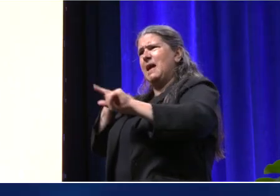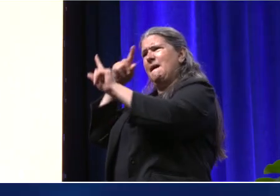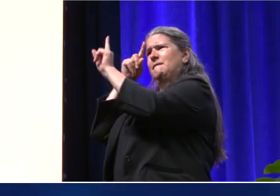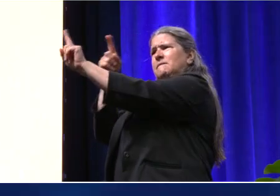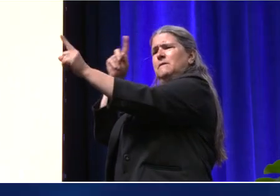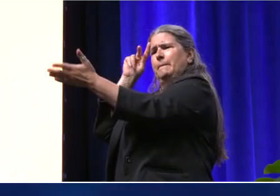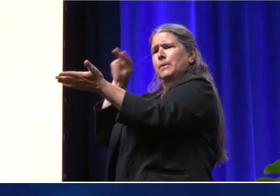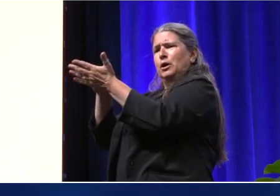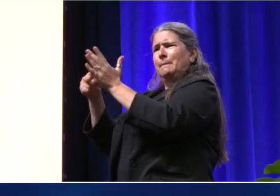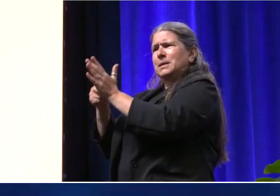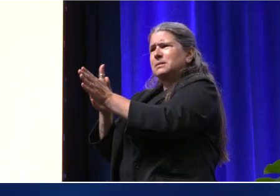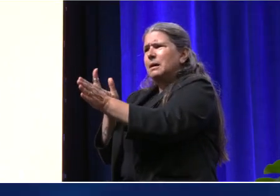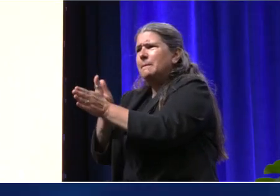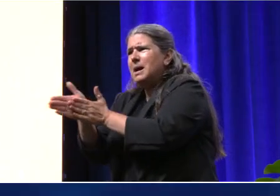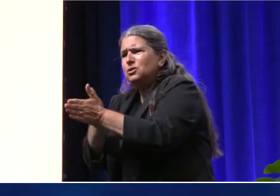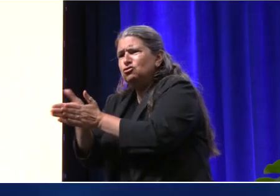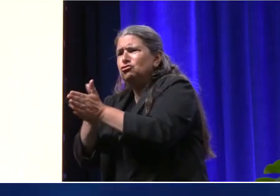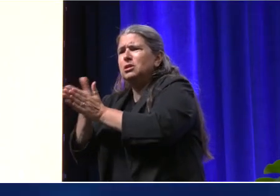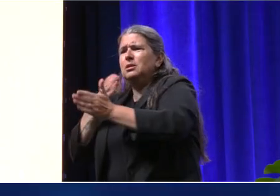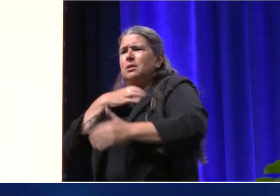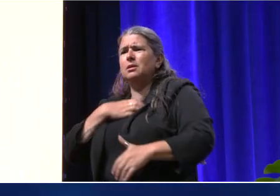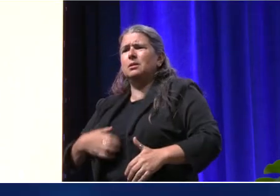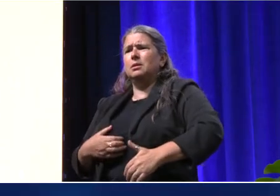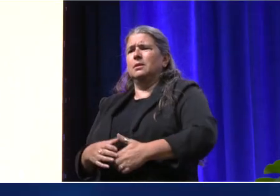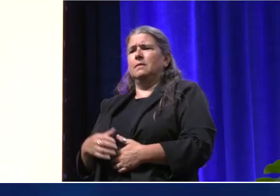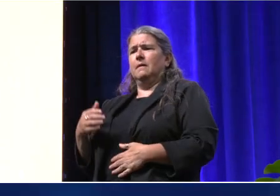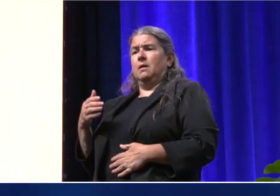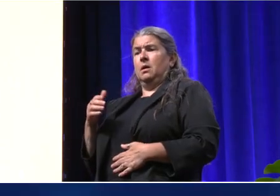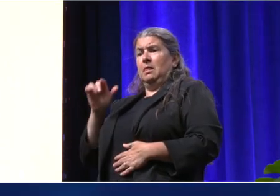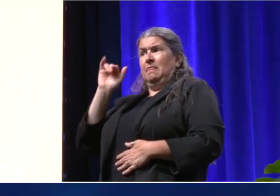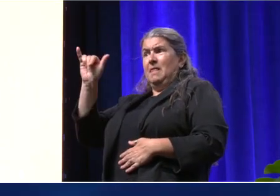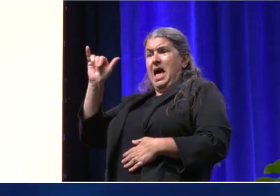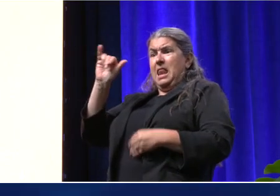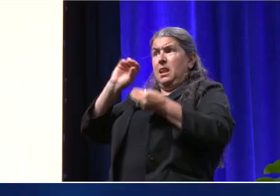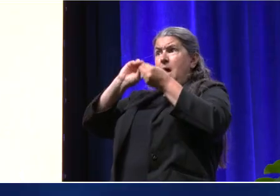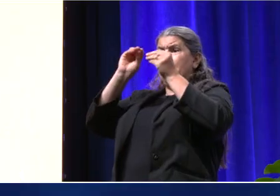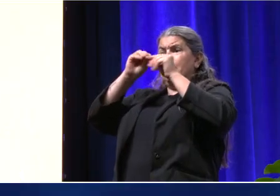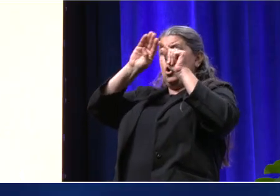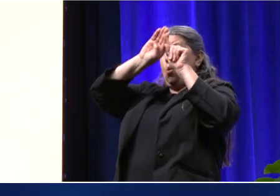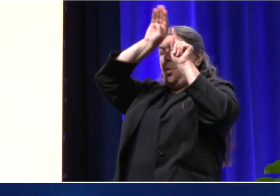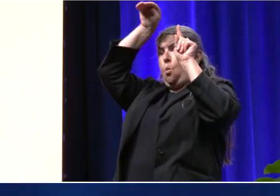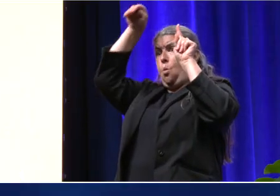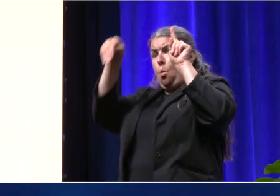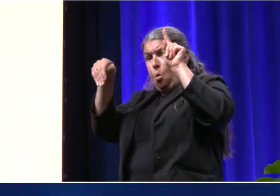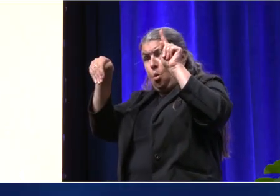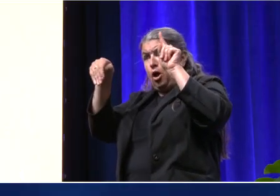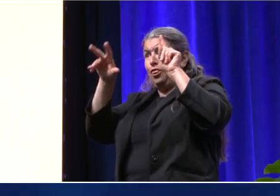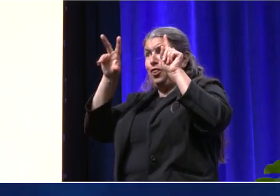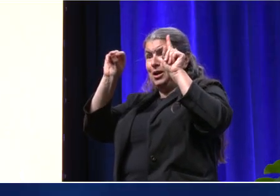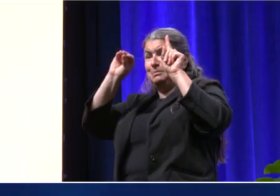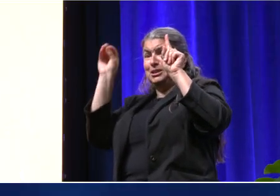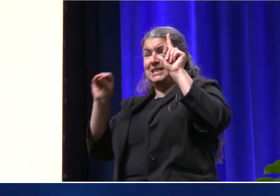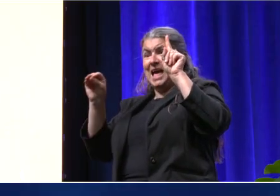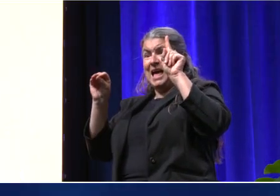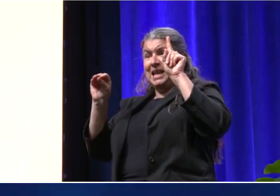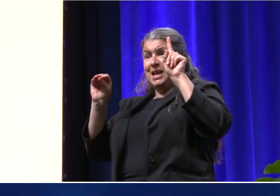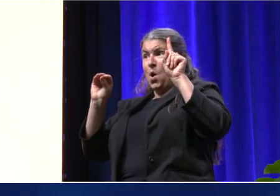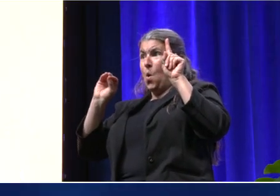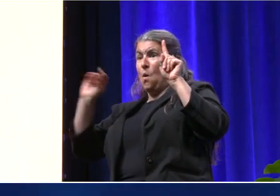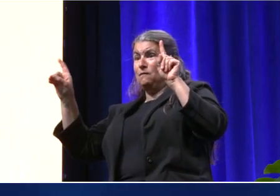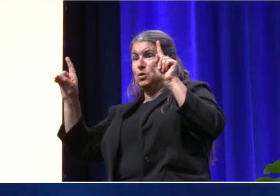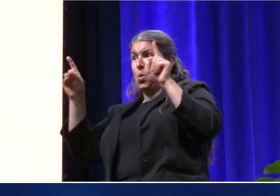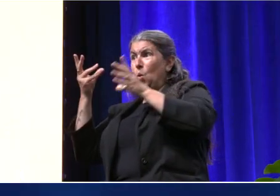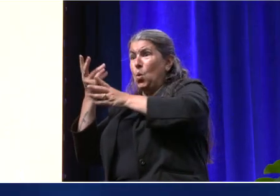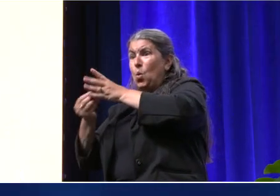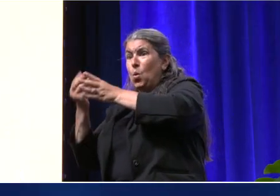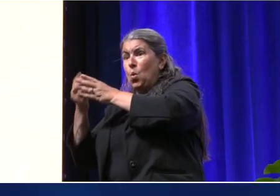decline, when it feels like, yes, our work is making an impact, but also saying that overdose numbers are declining kind of weakens the first line